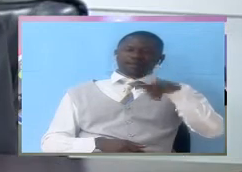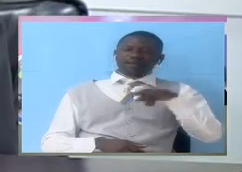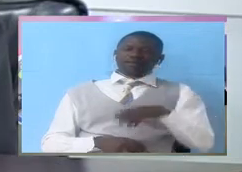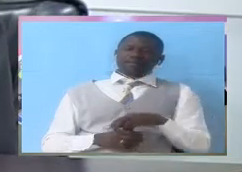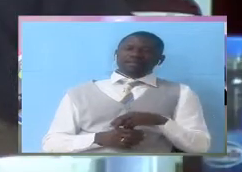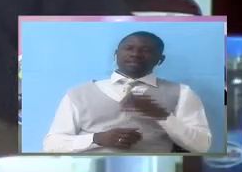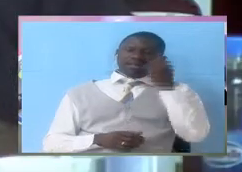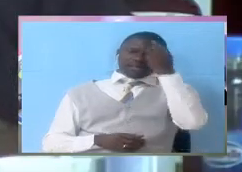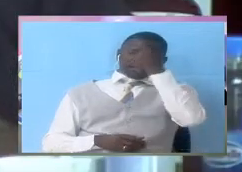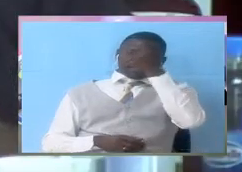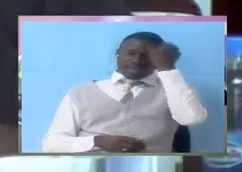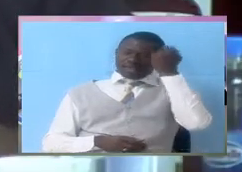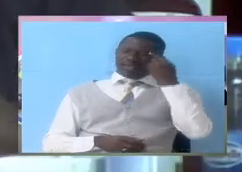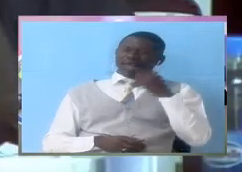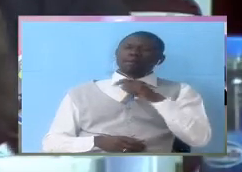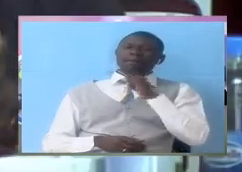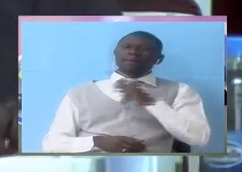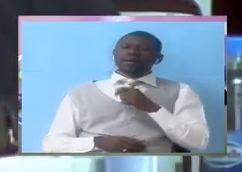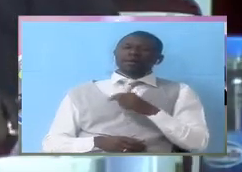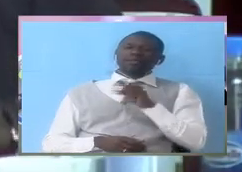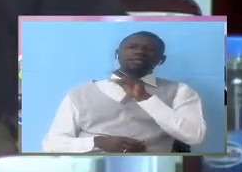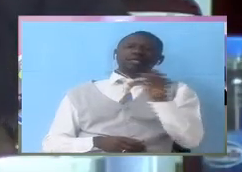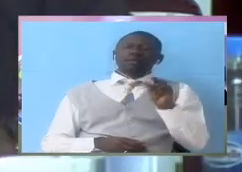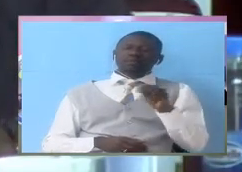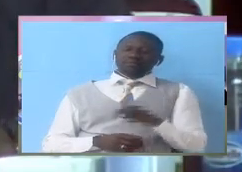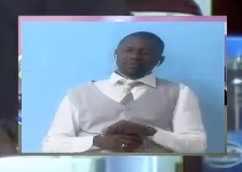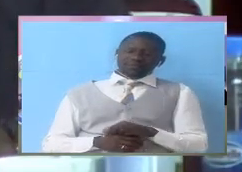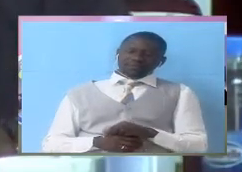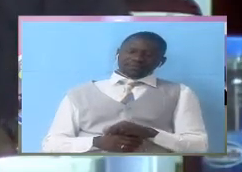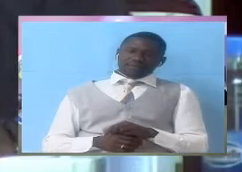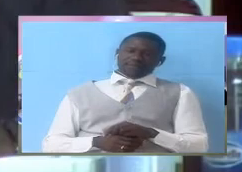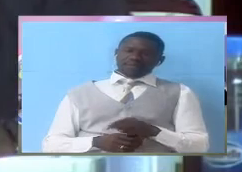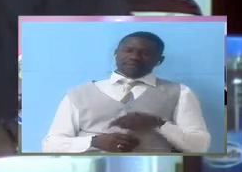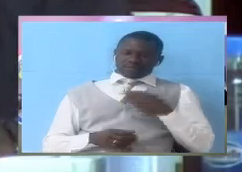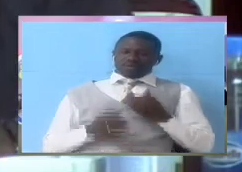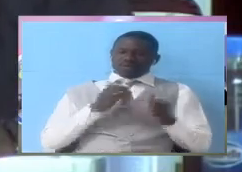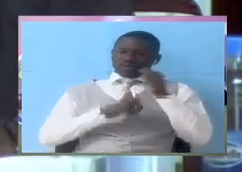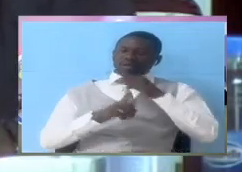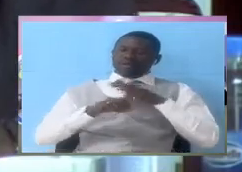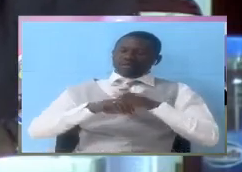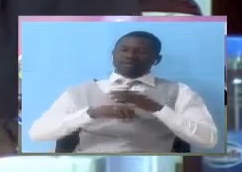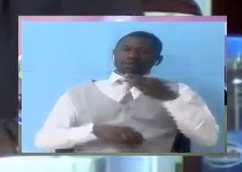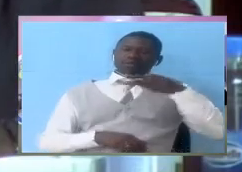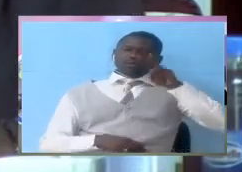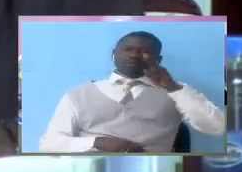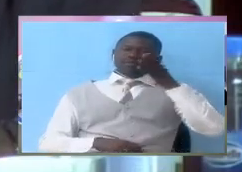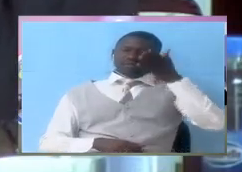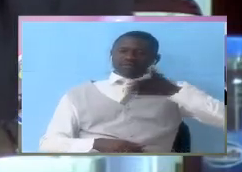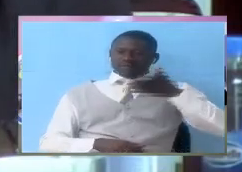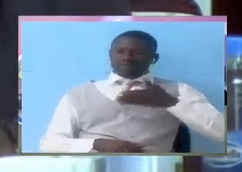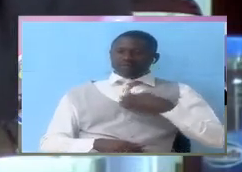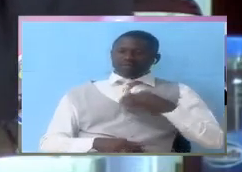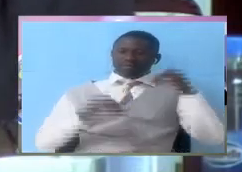We'll take a 30-minute break and come back at 12:15. Meeting is adjourned. Thank you.